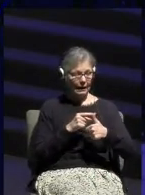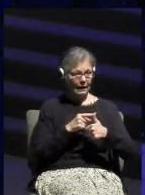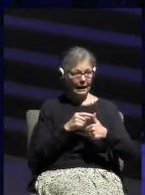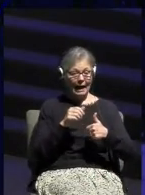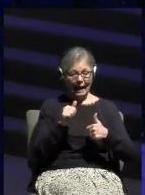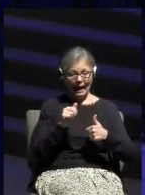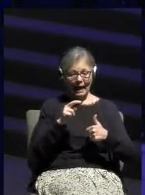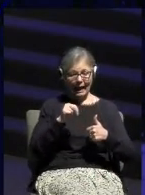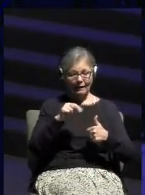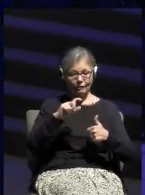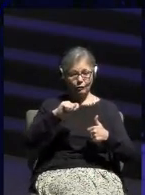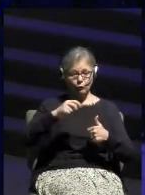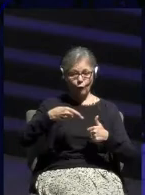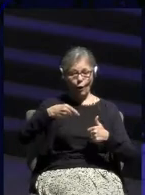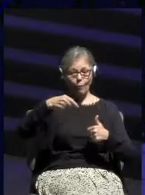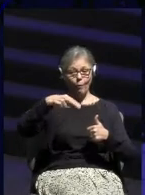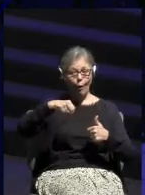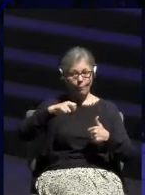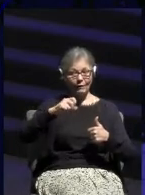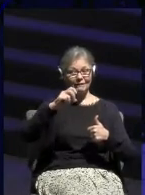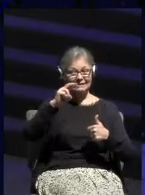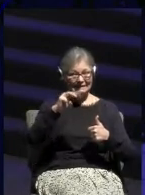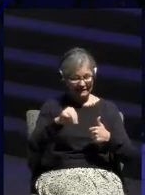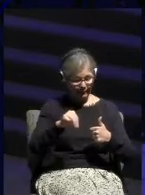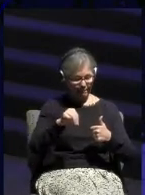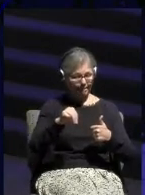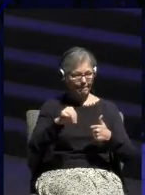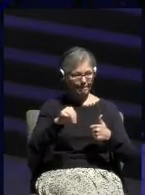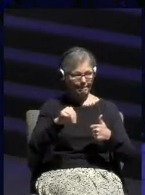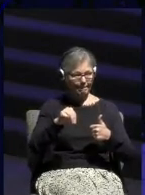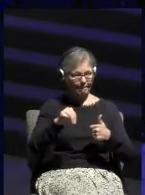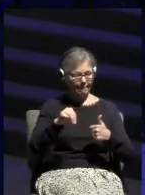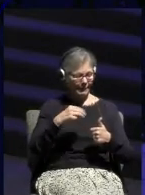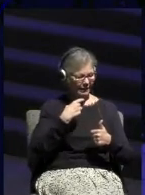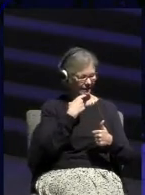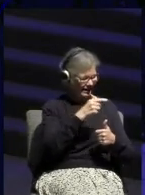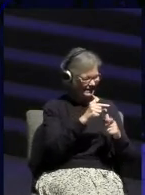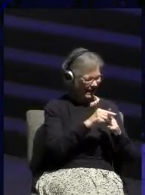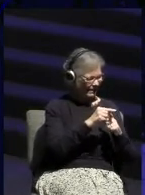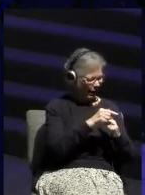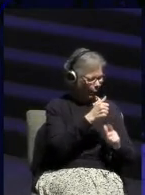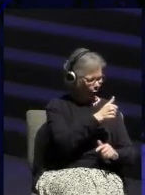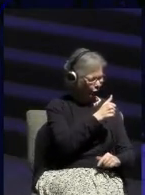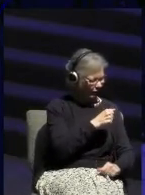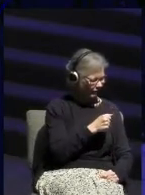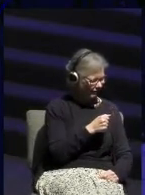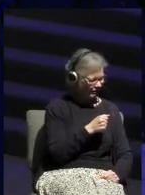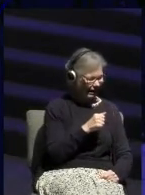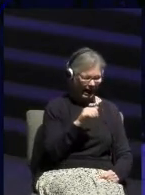Anthropomorphism is another one that is, say that to your neighbor, anthropomorphism.